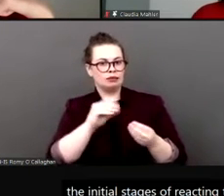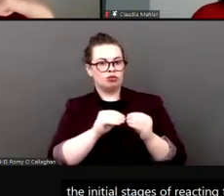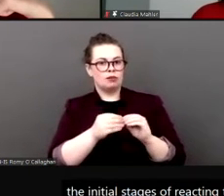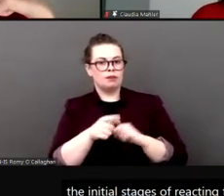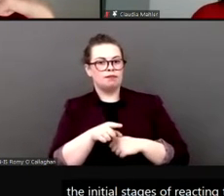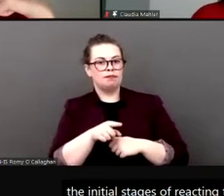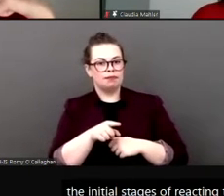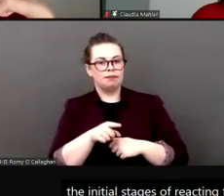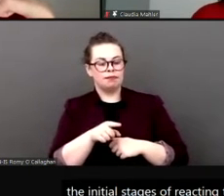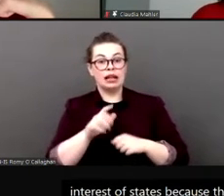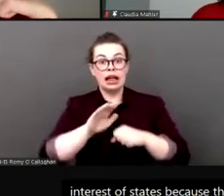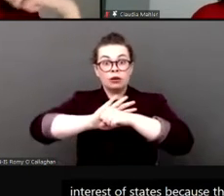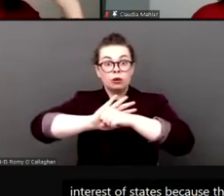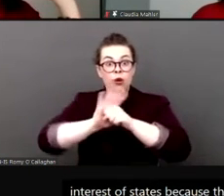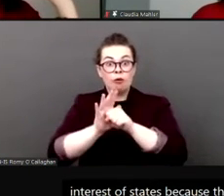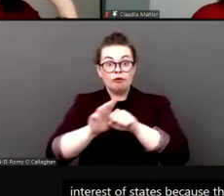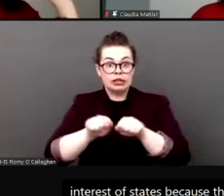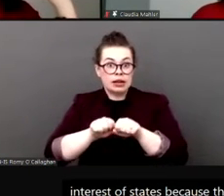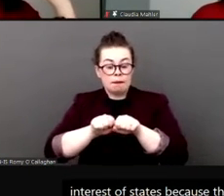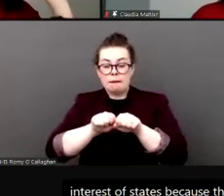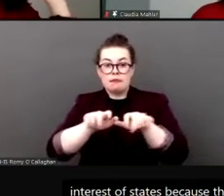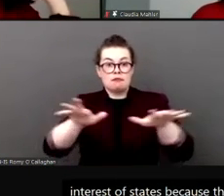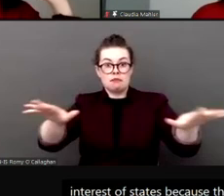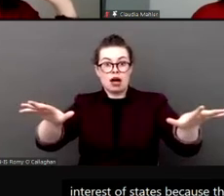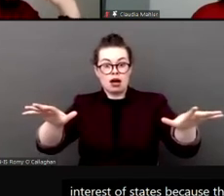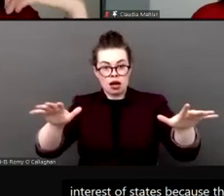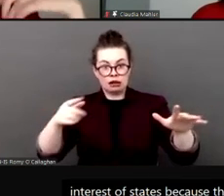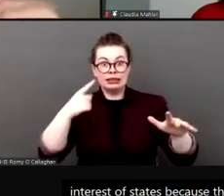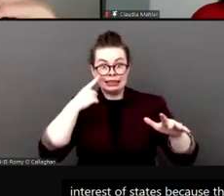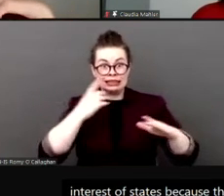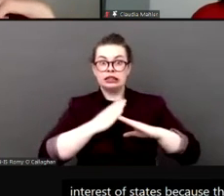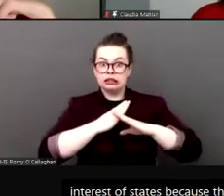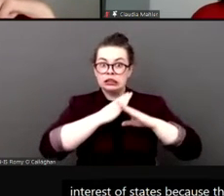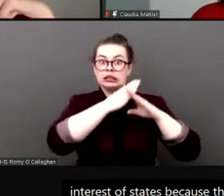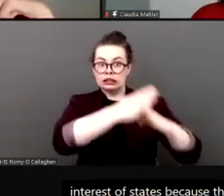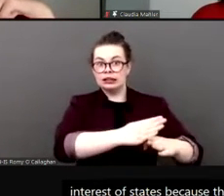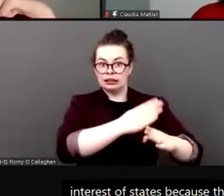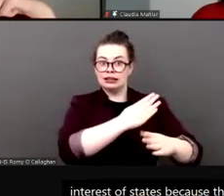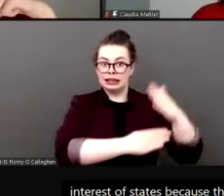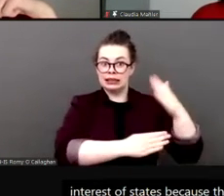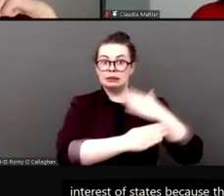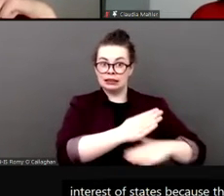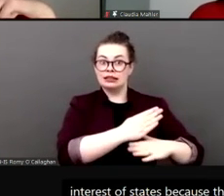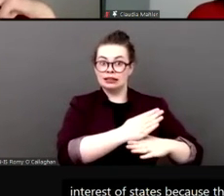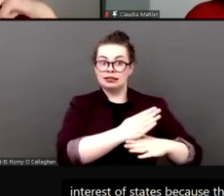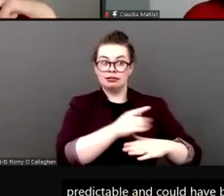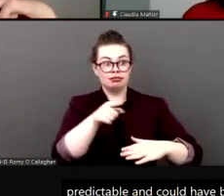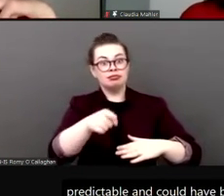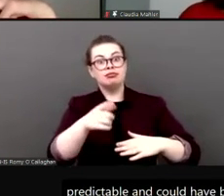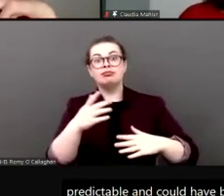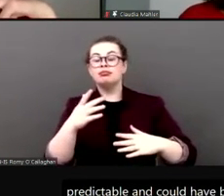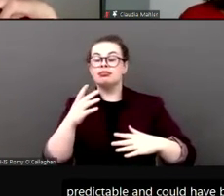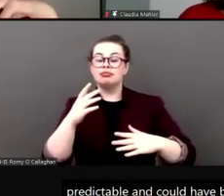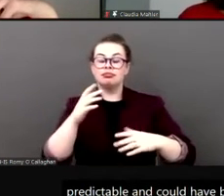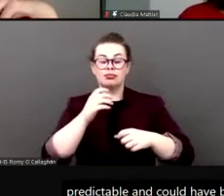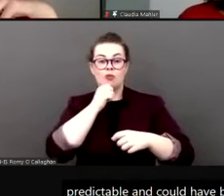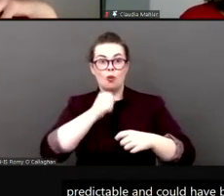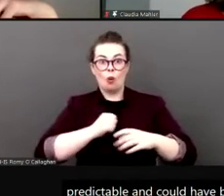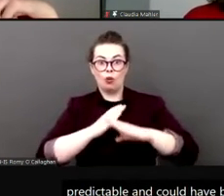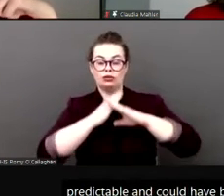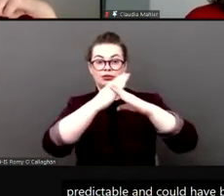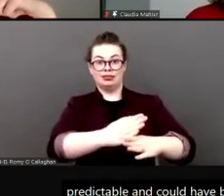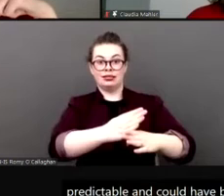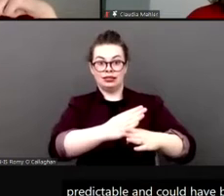completely predictable and could have been predicted if the right voices had been at the table. So this is not something that acts as a